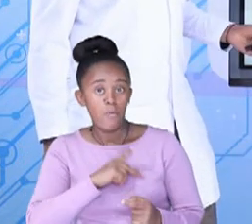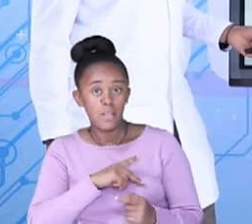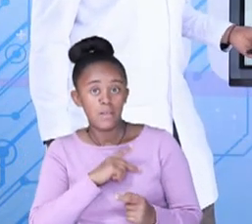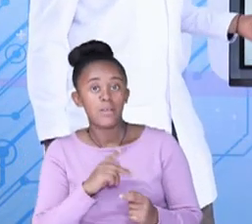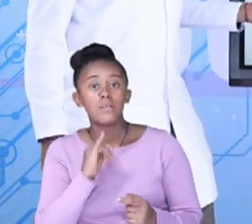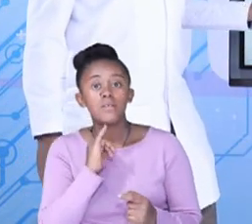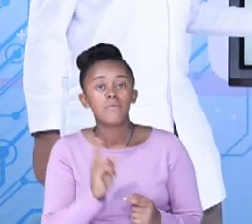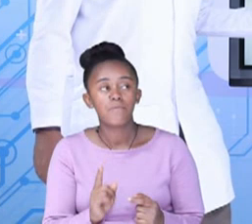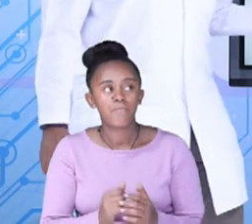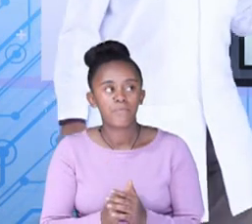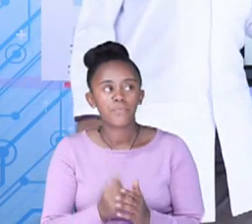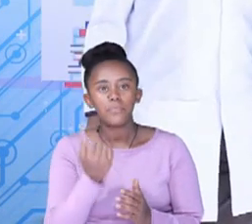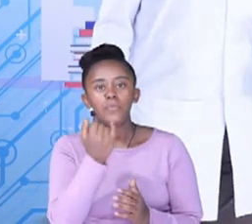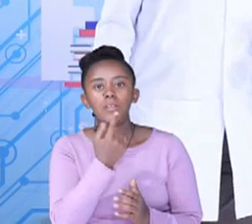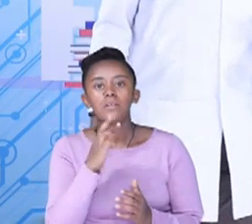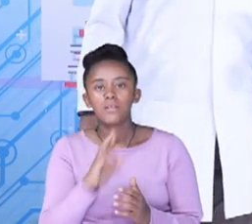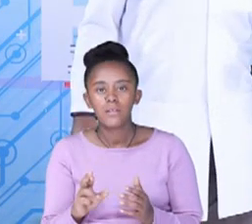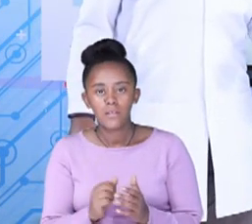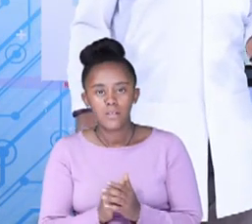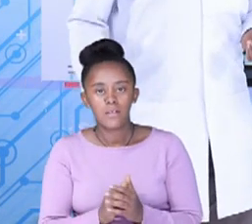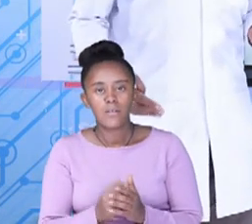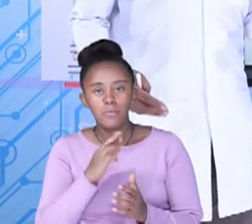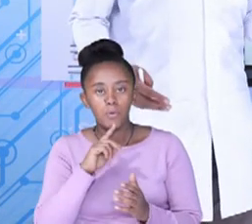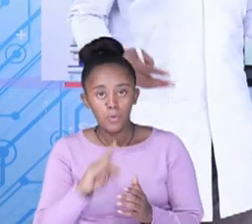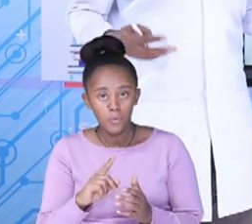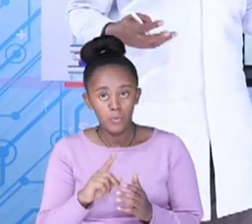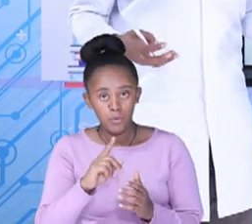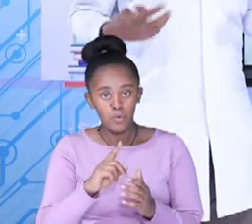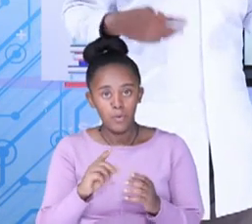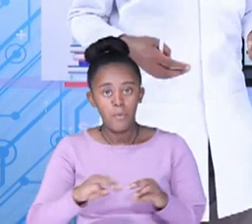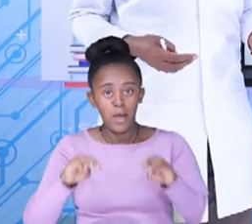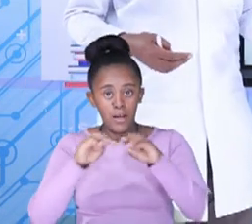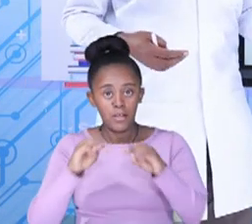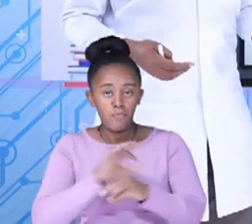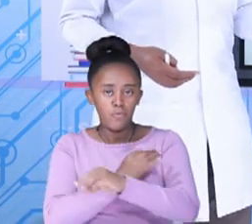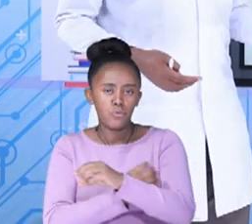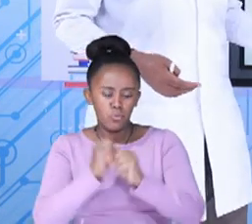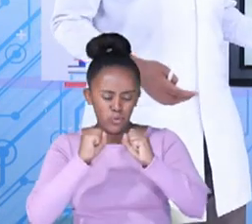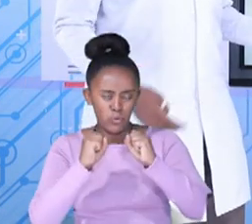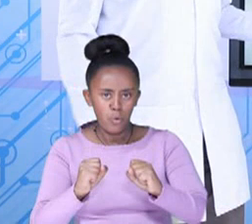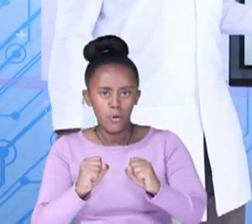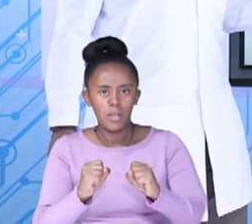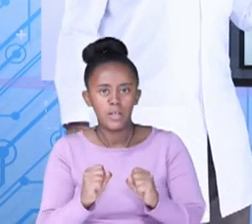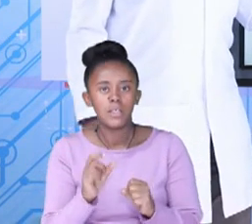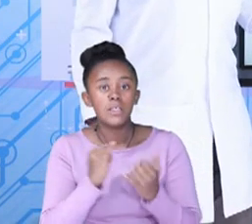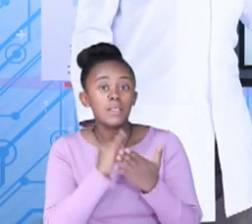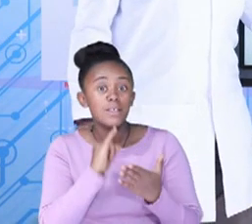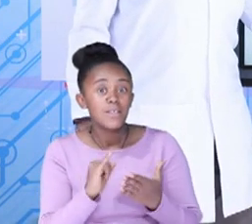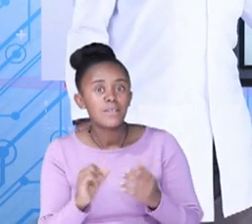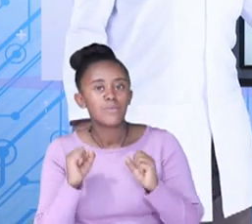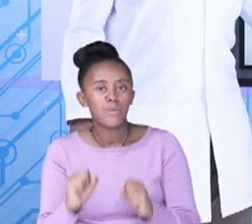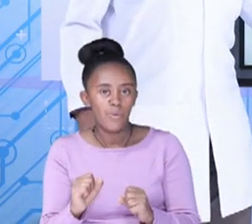property is they are denser at the poles because magnetic force is stronger at the poles and it is